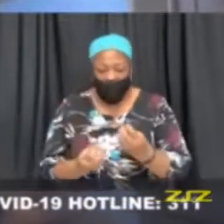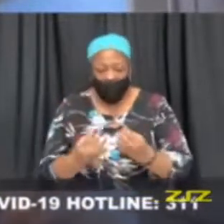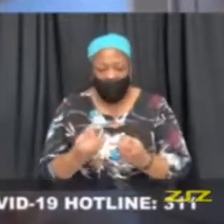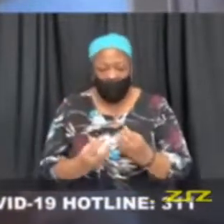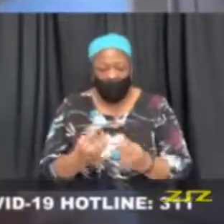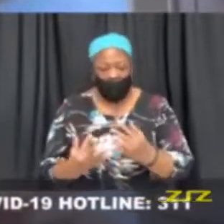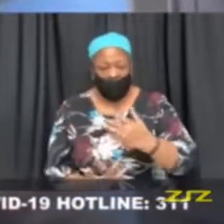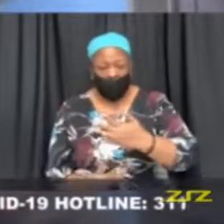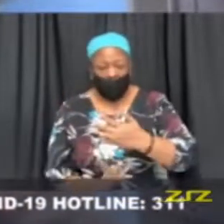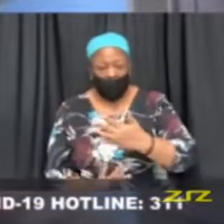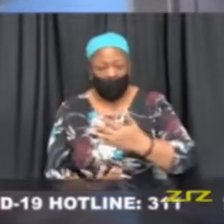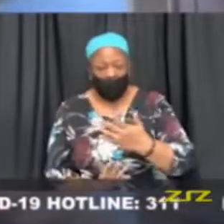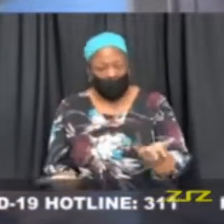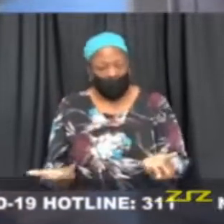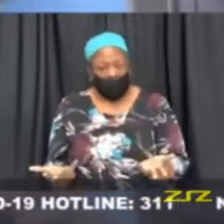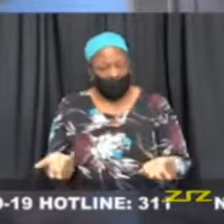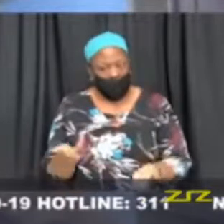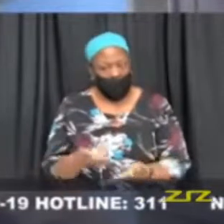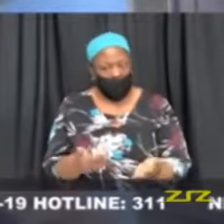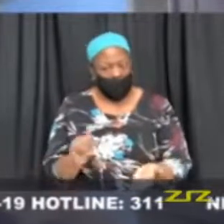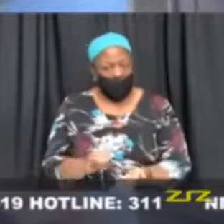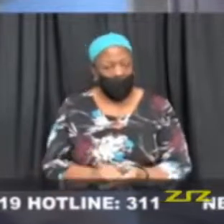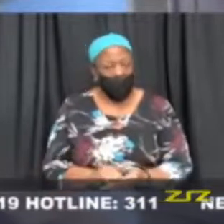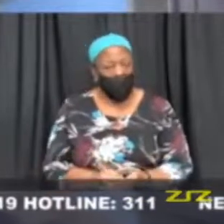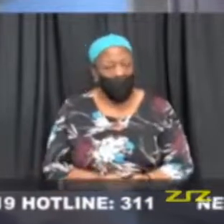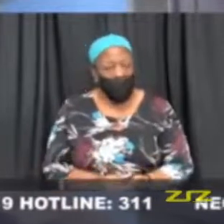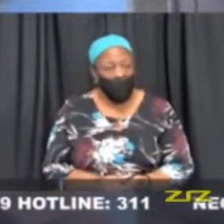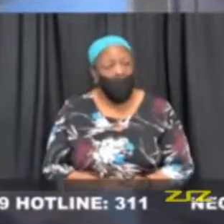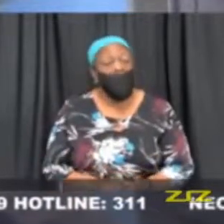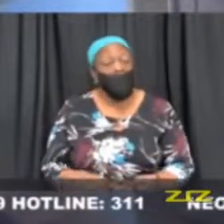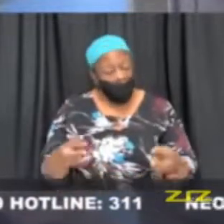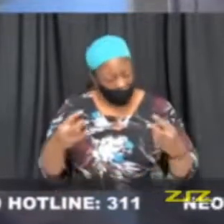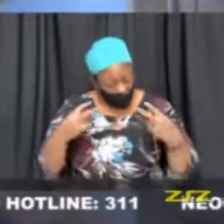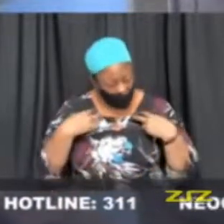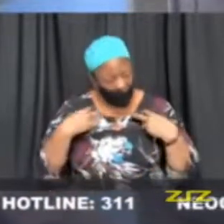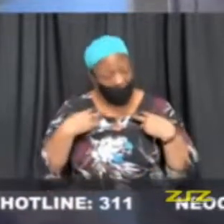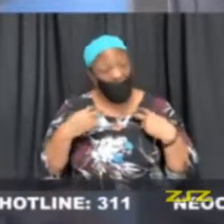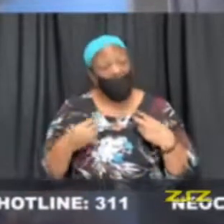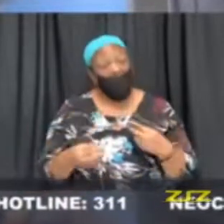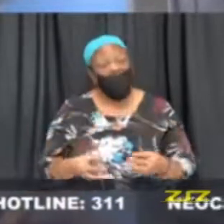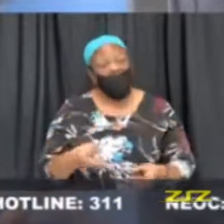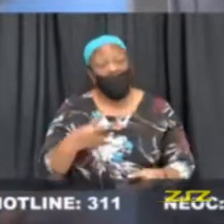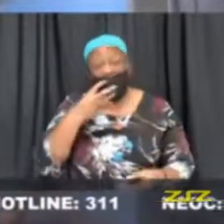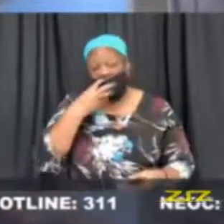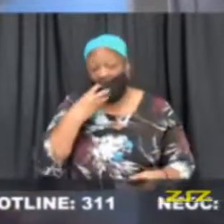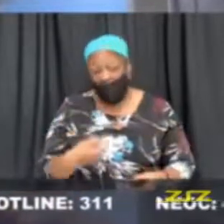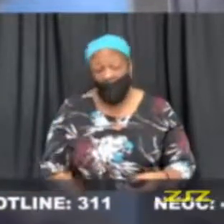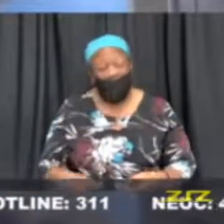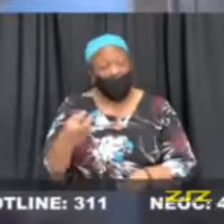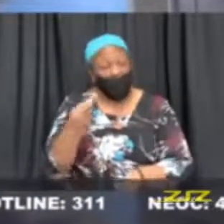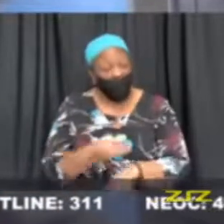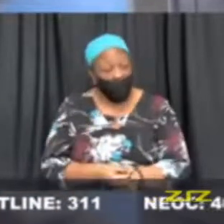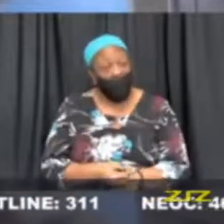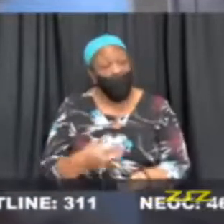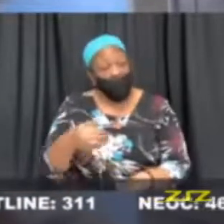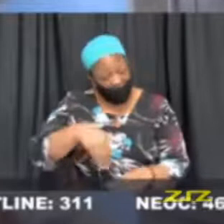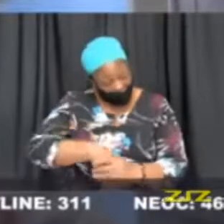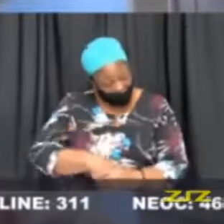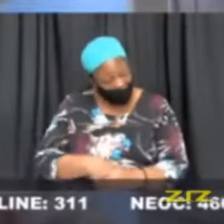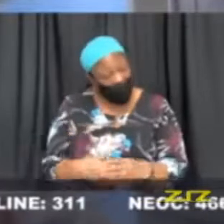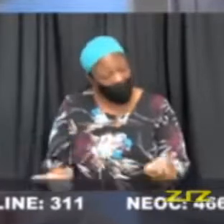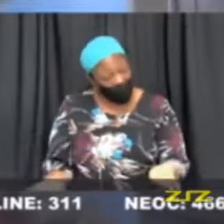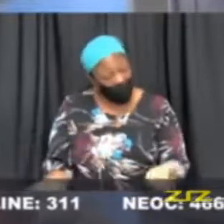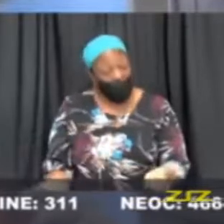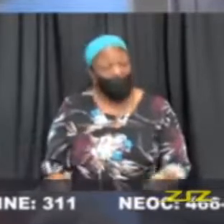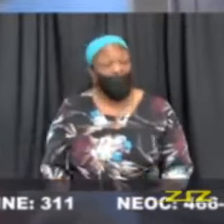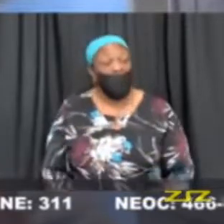yes, there is magma at depth beneath the volcano. What happens is it heats the rock above